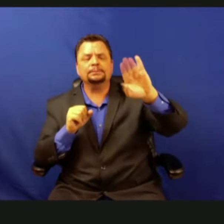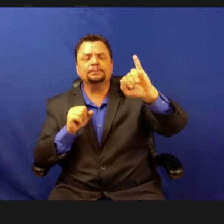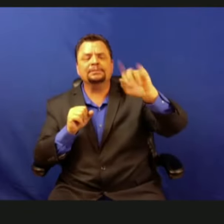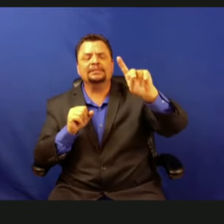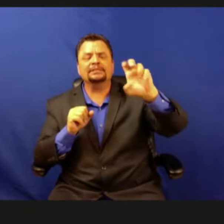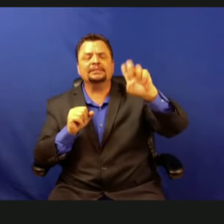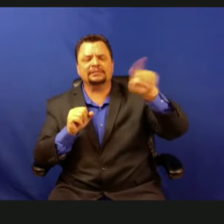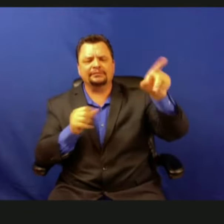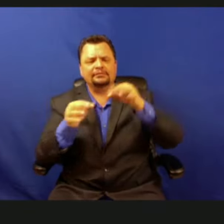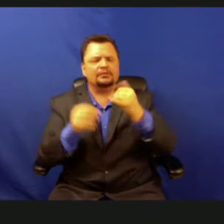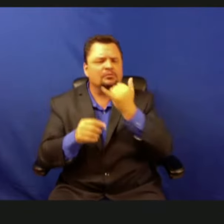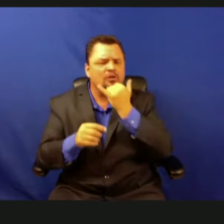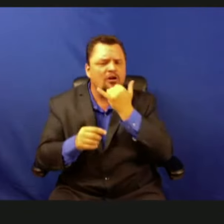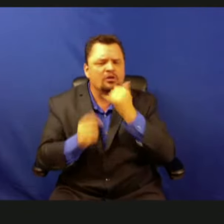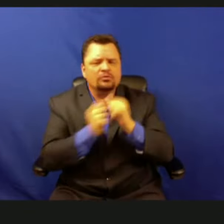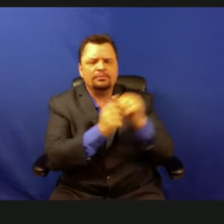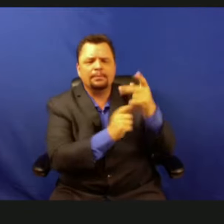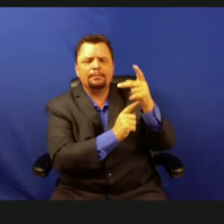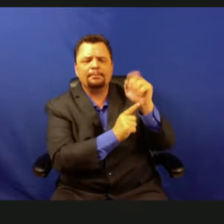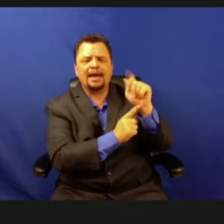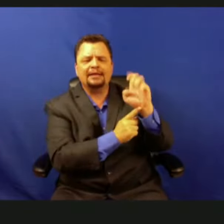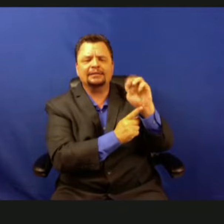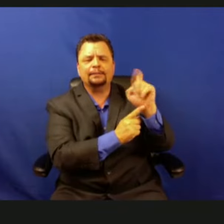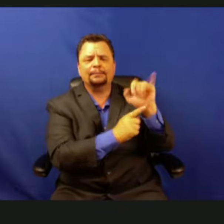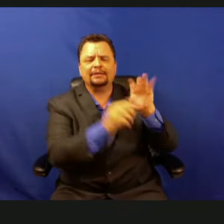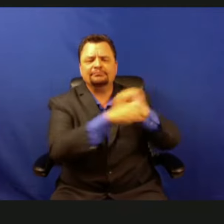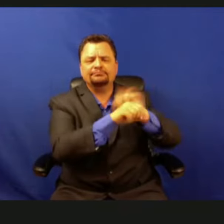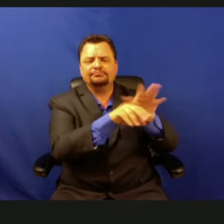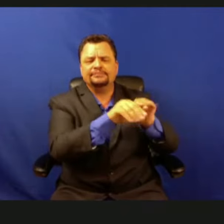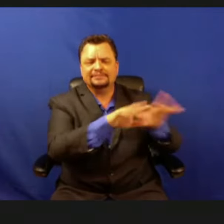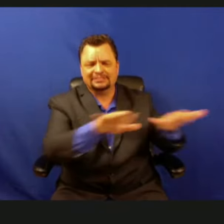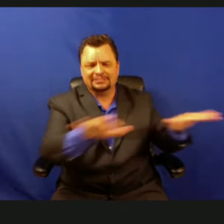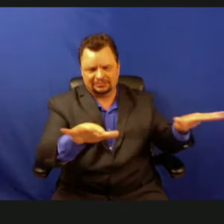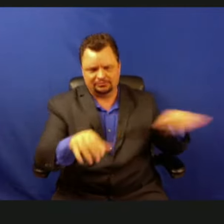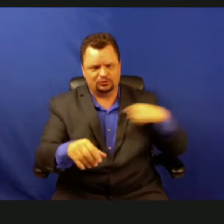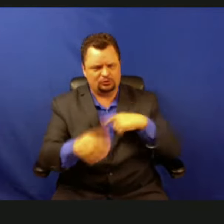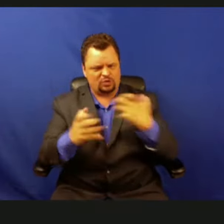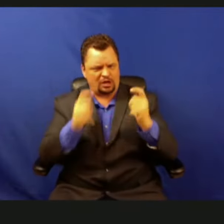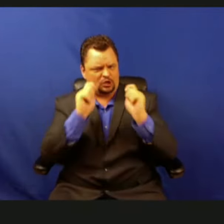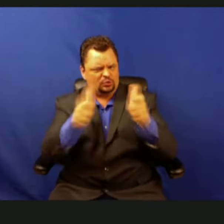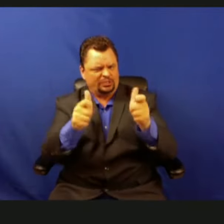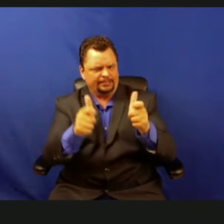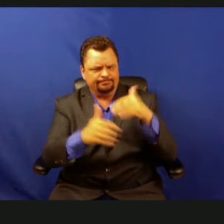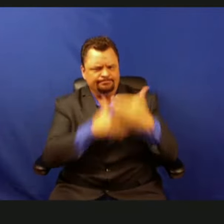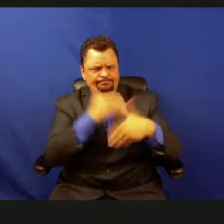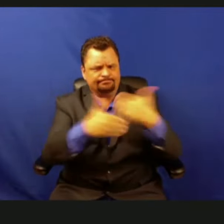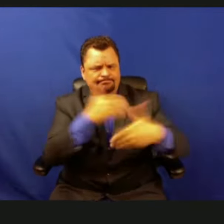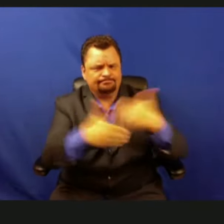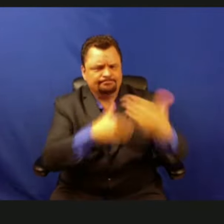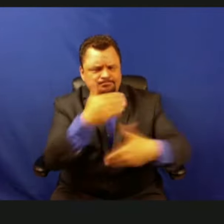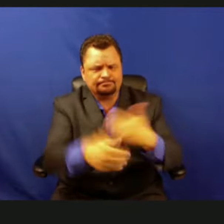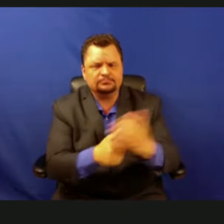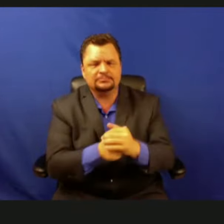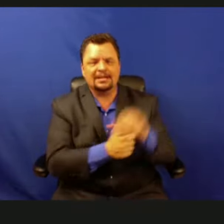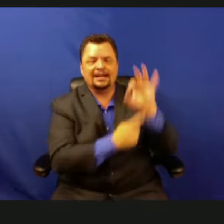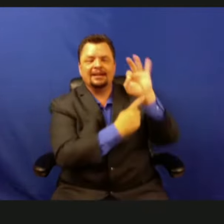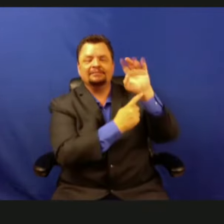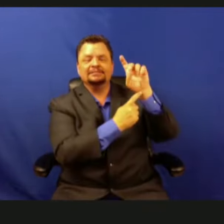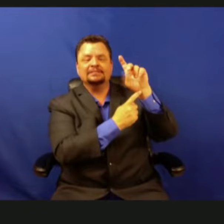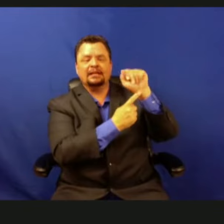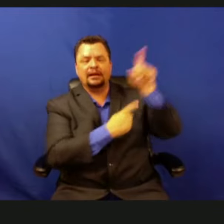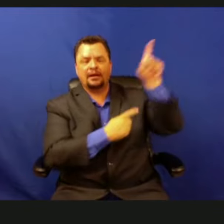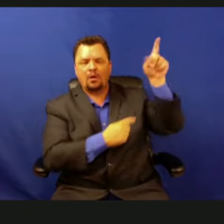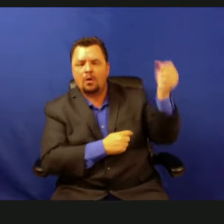Speed. The FDA would have sat on and delayed the life-saving vaccine for many more months at the cost of tens or hundreds of thousands of American